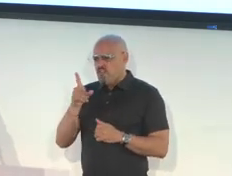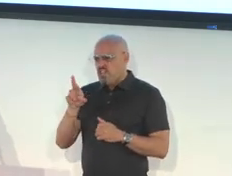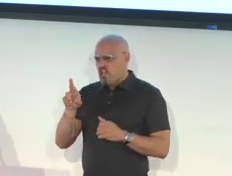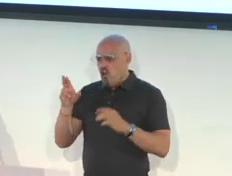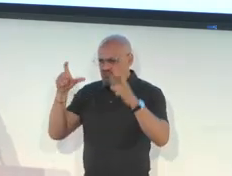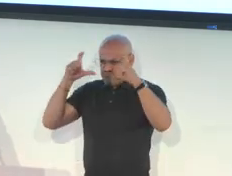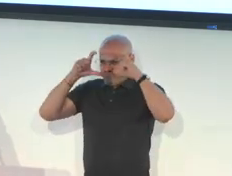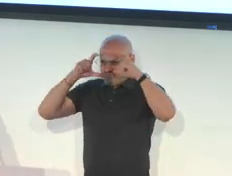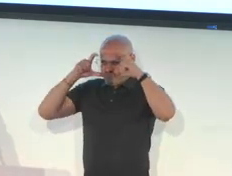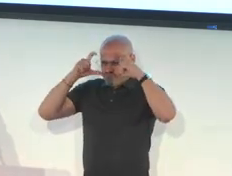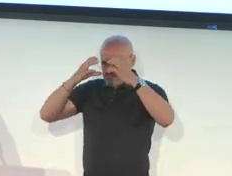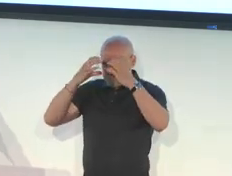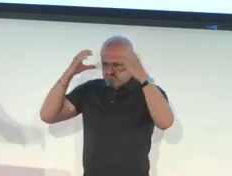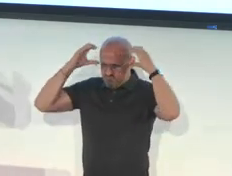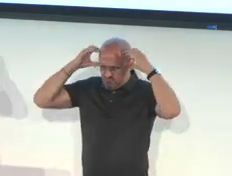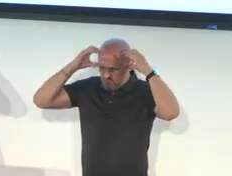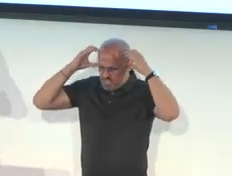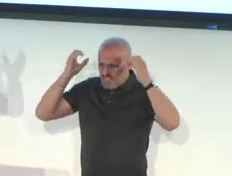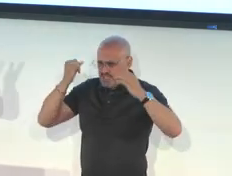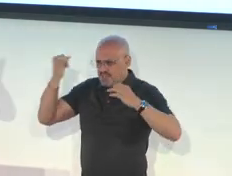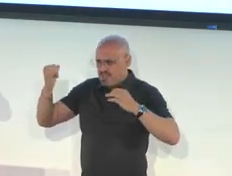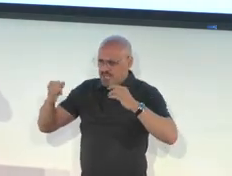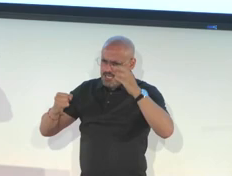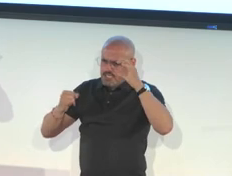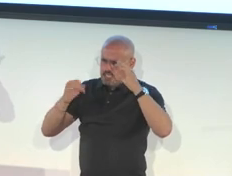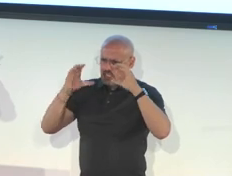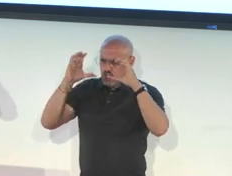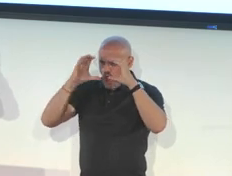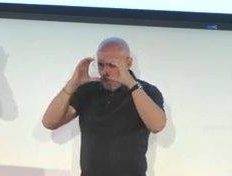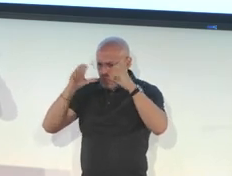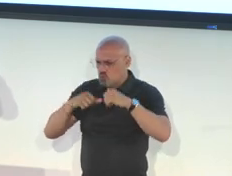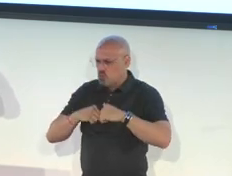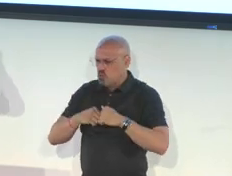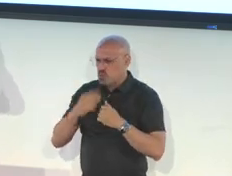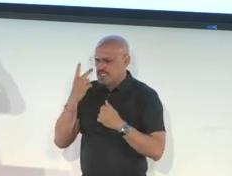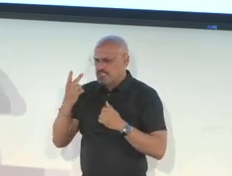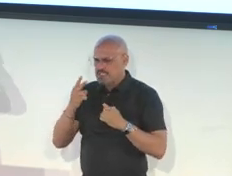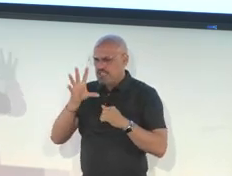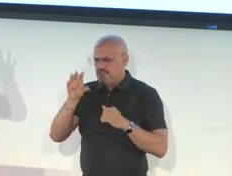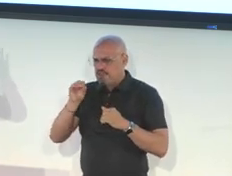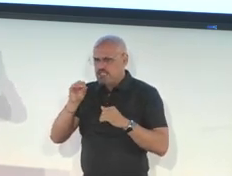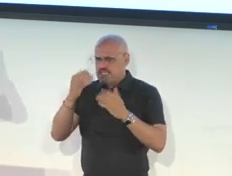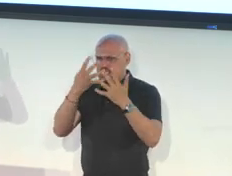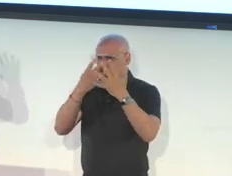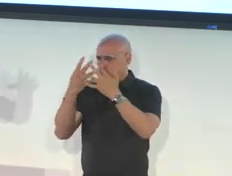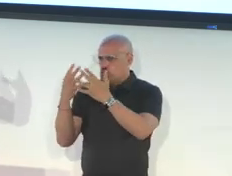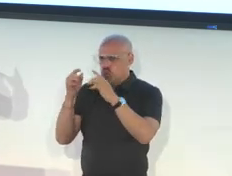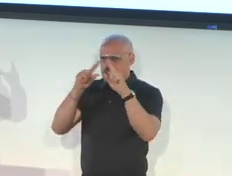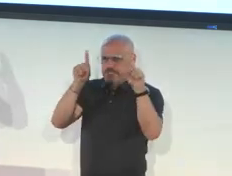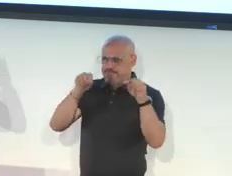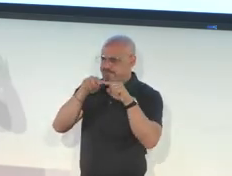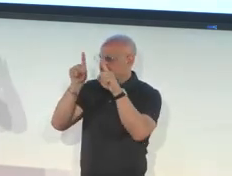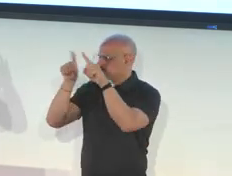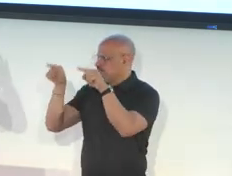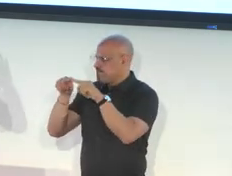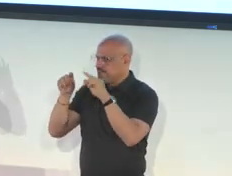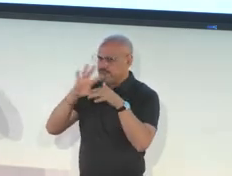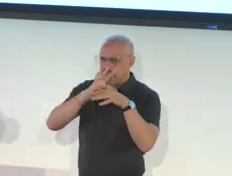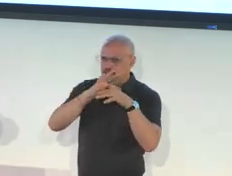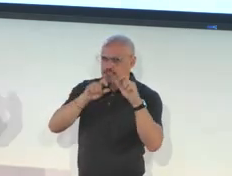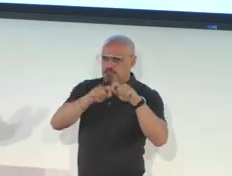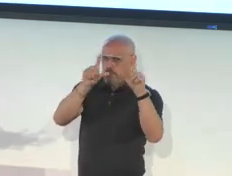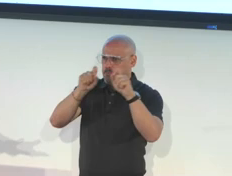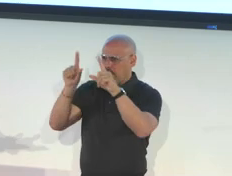the idea of, you know, eyewear goggles that we can see, put two screens on, and we can present content to create a sense of